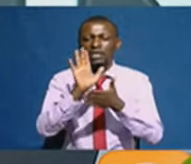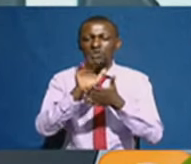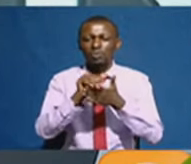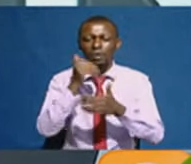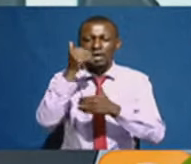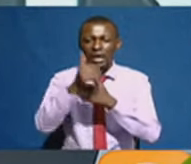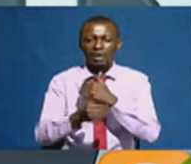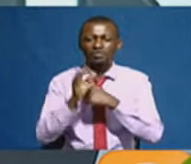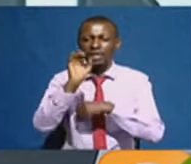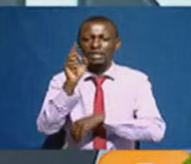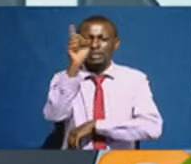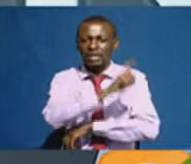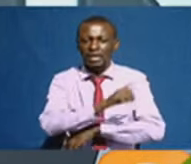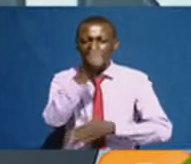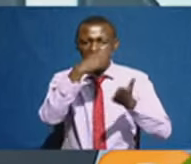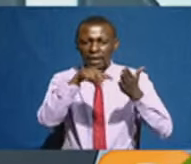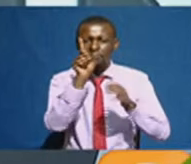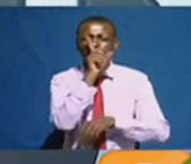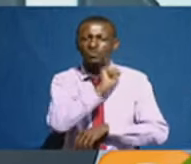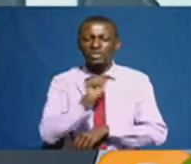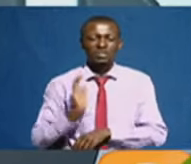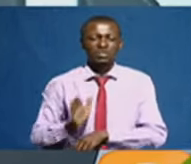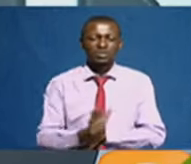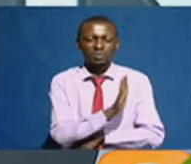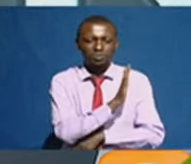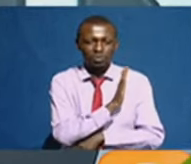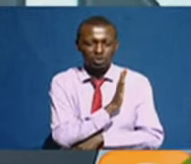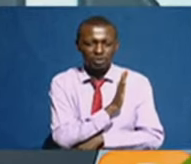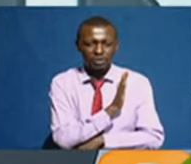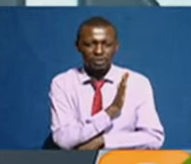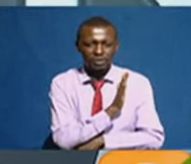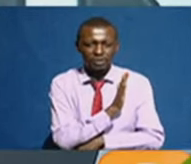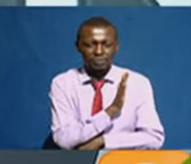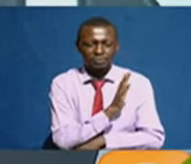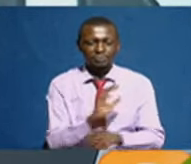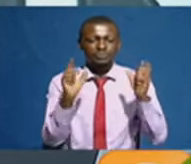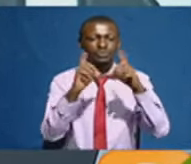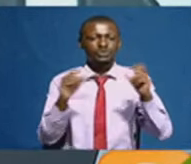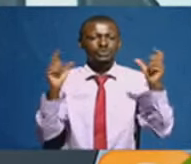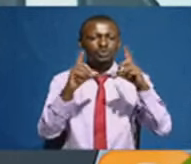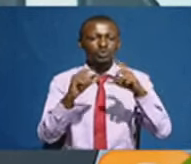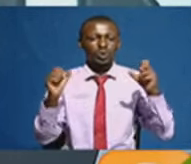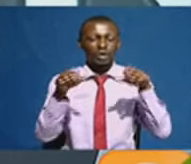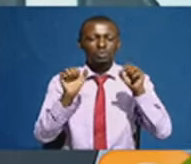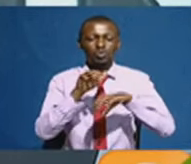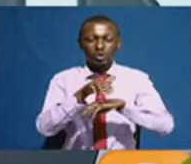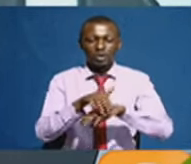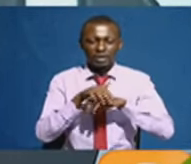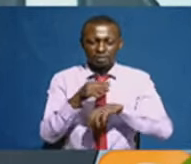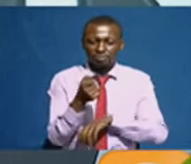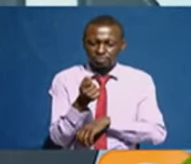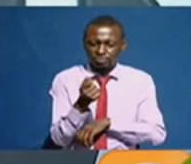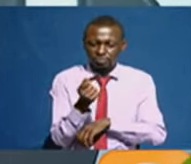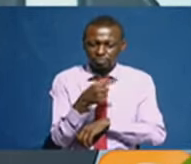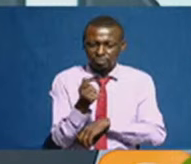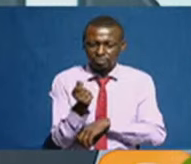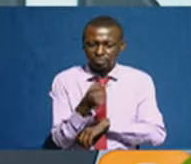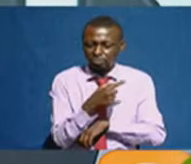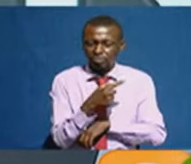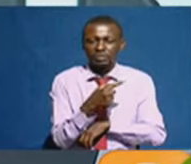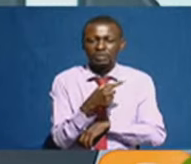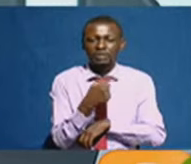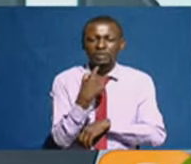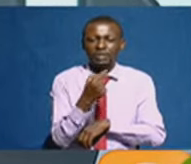Remember, they've been given clearance by the board. If you're talking about them getting a salary equivalent, that is what the